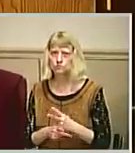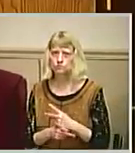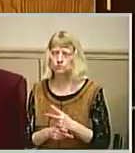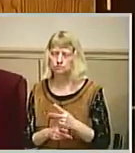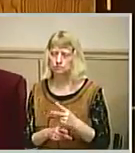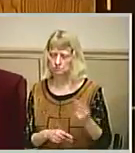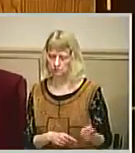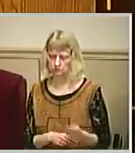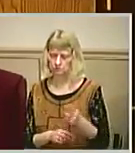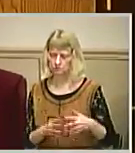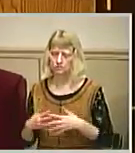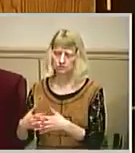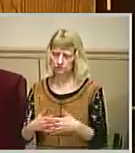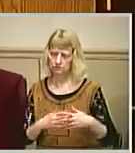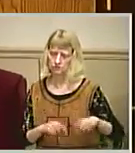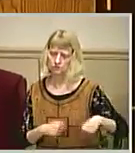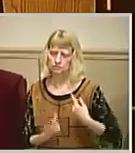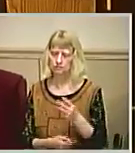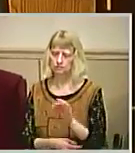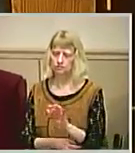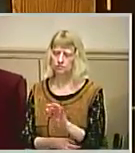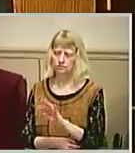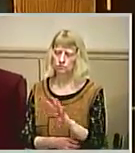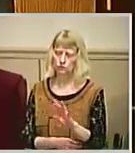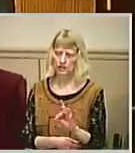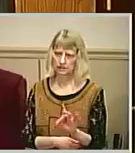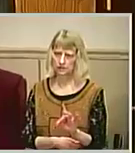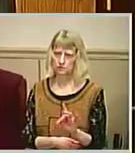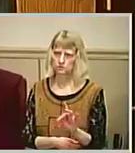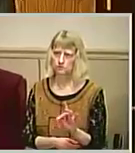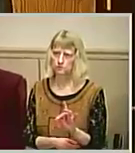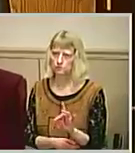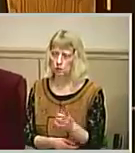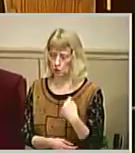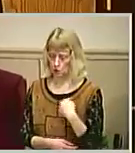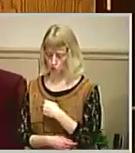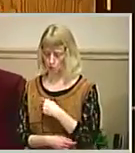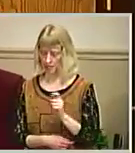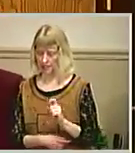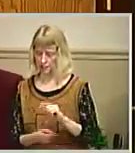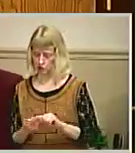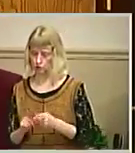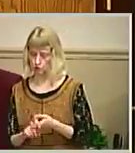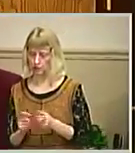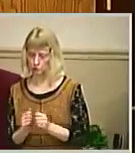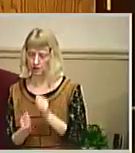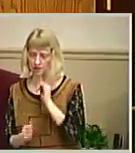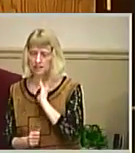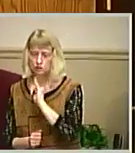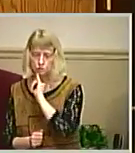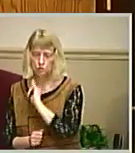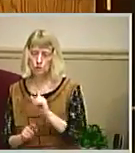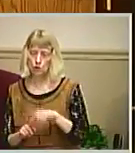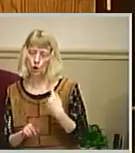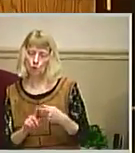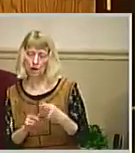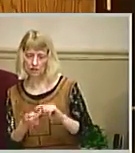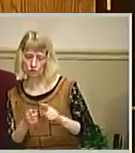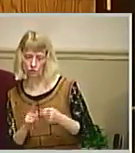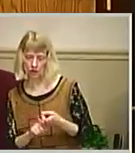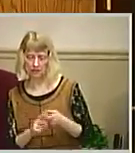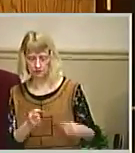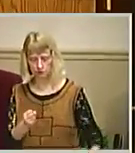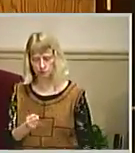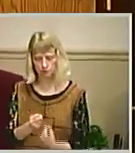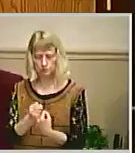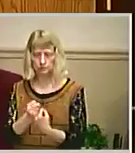the history of America since 1948. We need to be friends of Israel. And when we are friends of Israel and stand